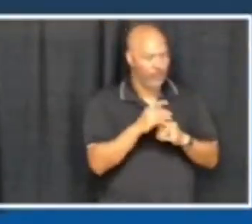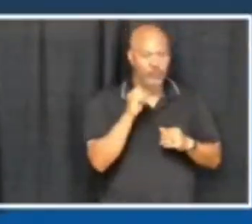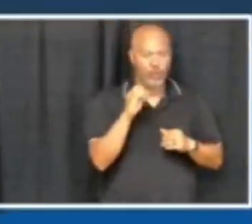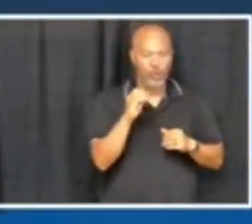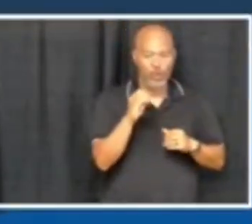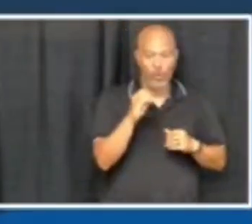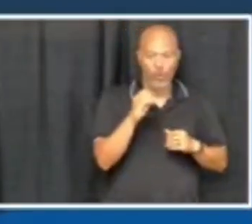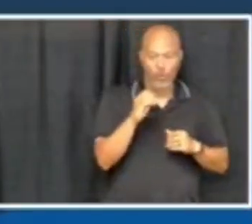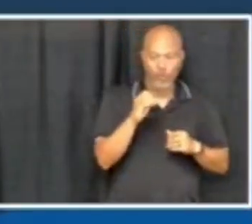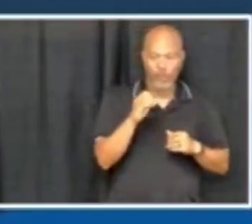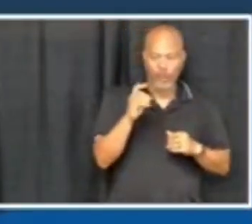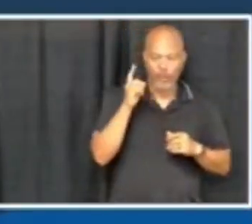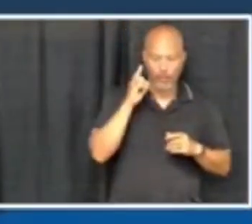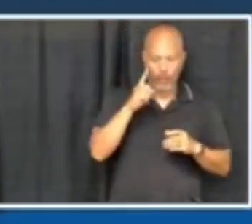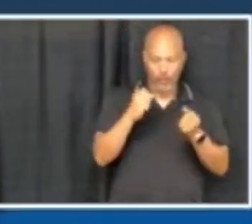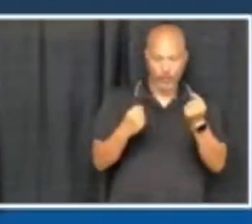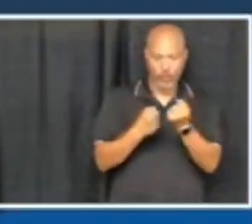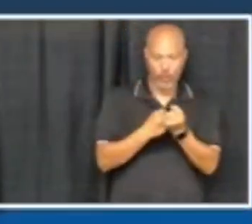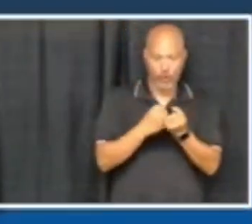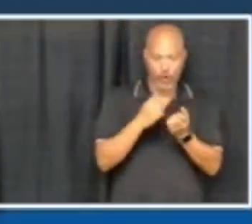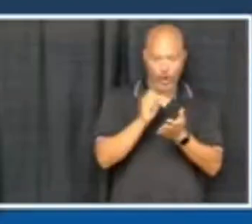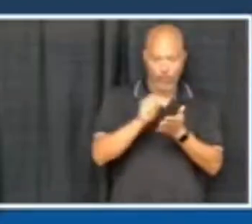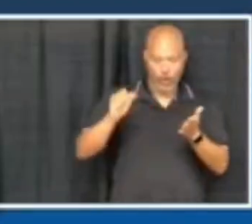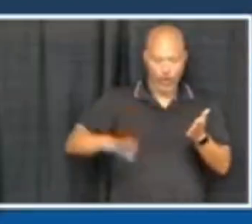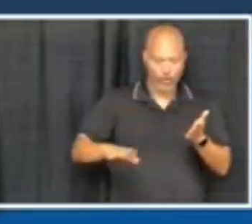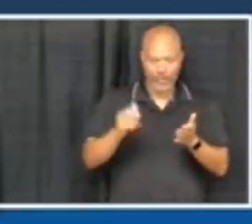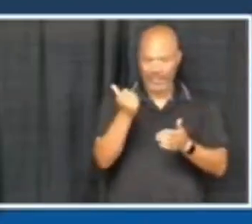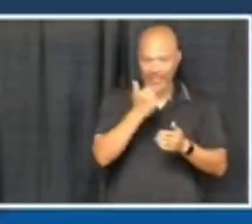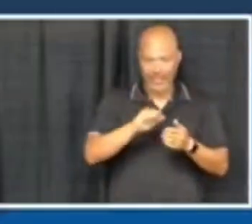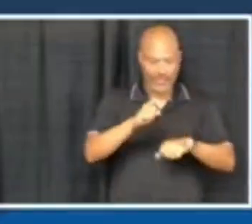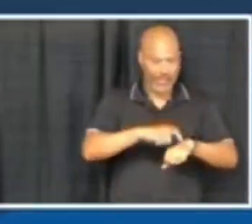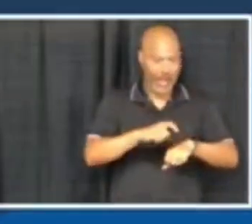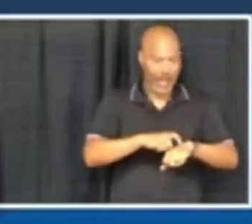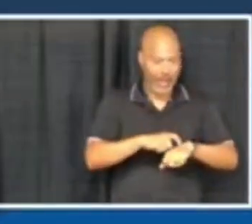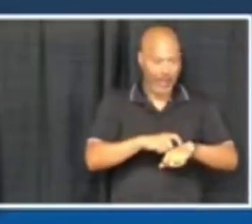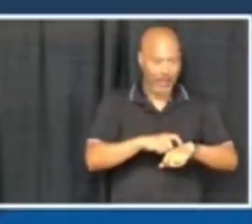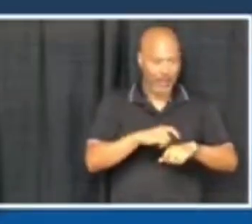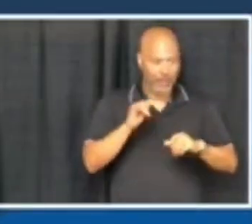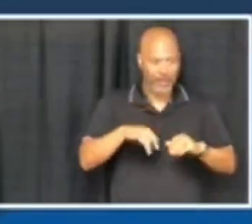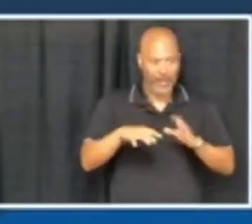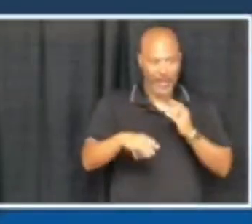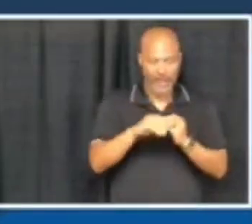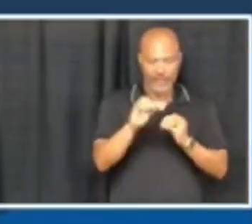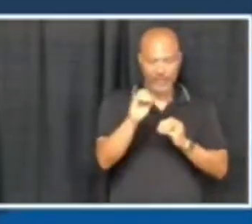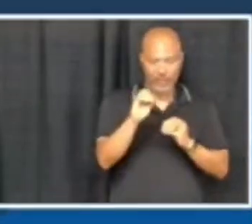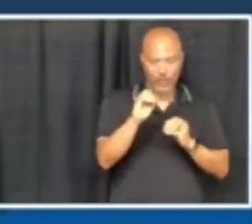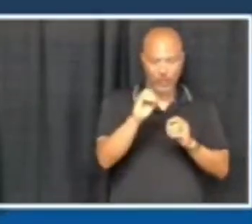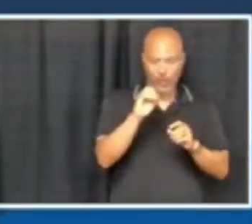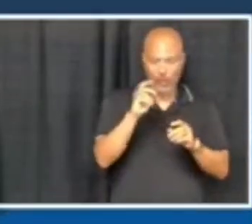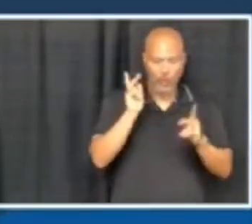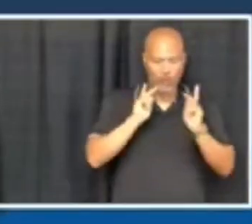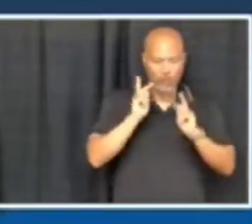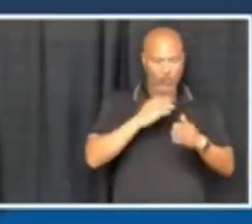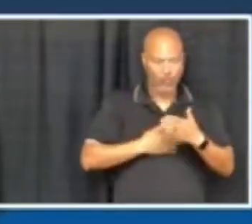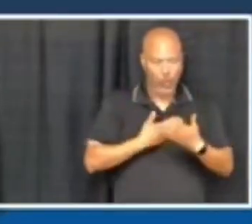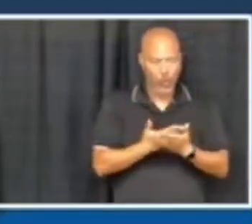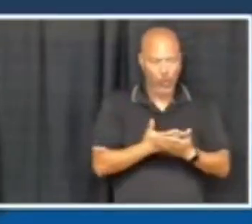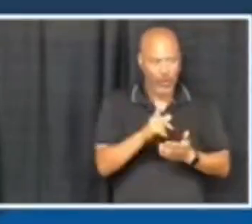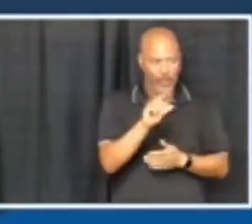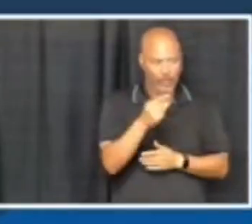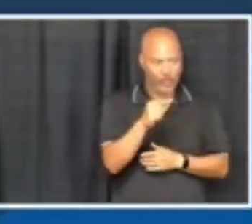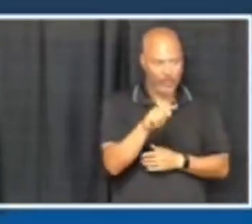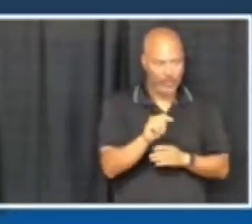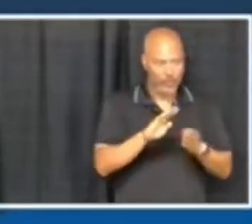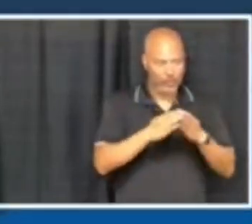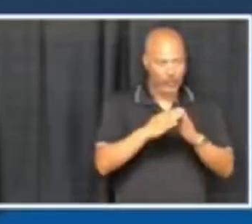So they're for pro-abortion, pretty much at any stage. That adds zero population. The LGBTQ